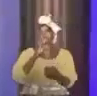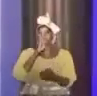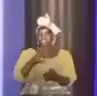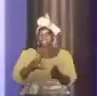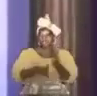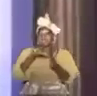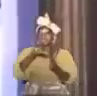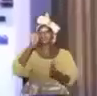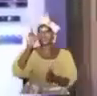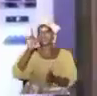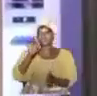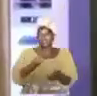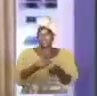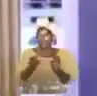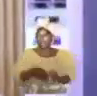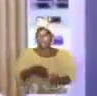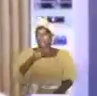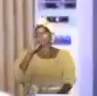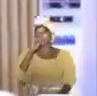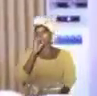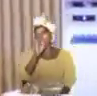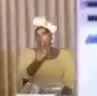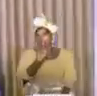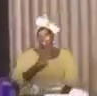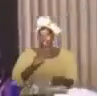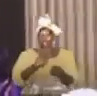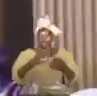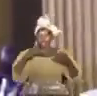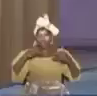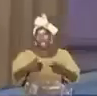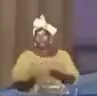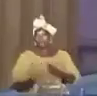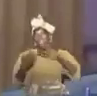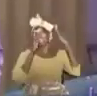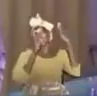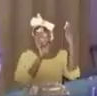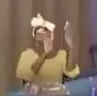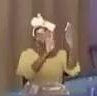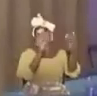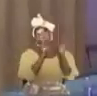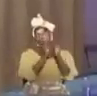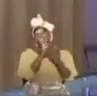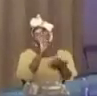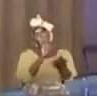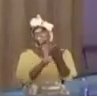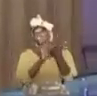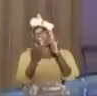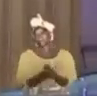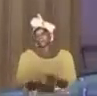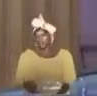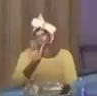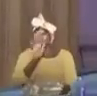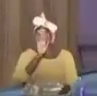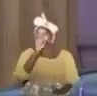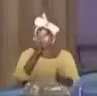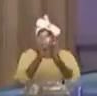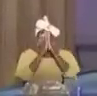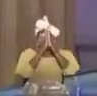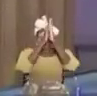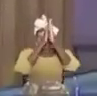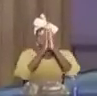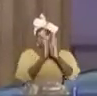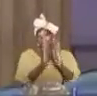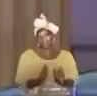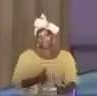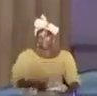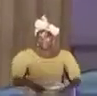minded. Number one, to have an encounter with the Son of the Living God. Number two, your prayer life. It is